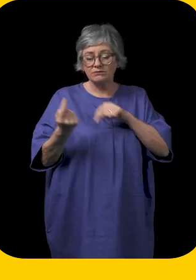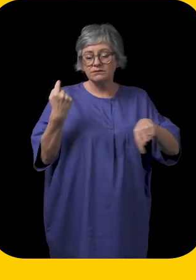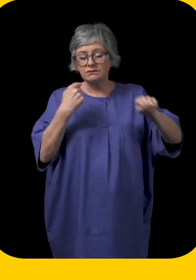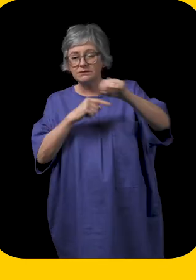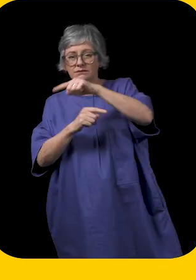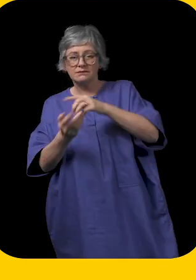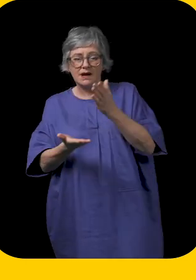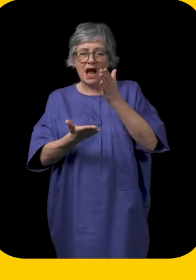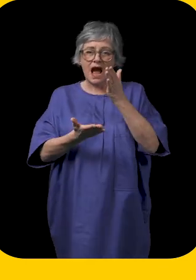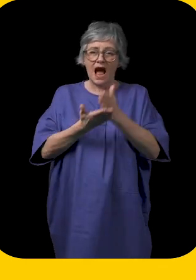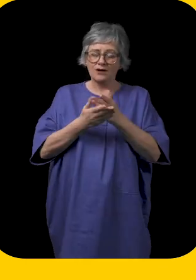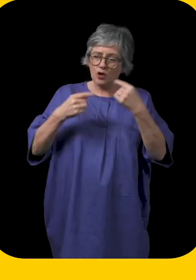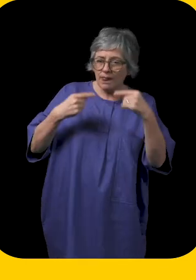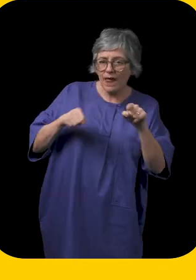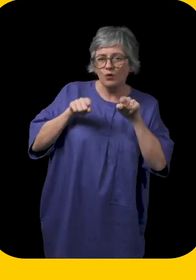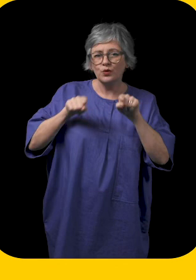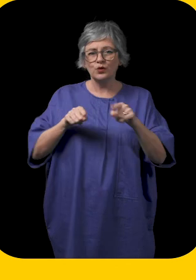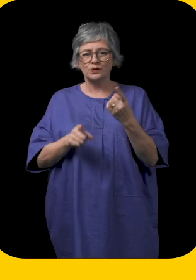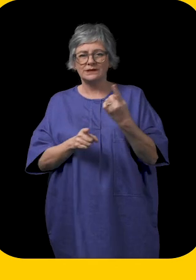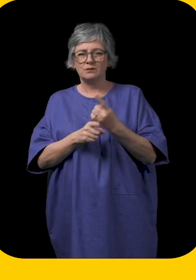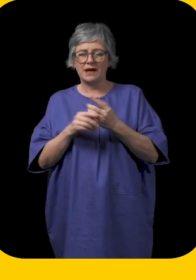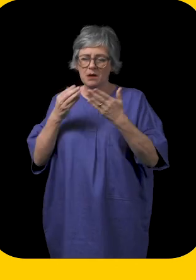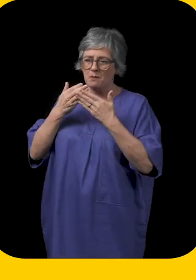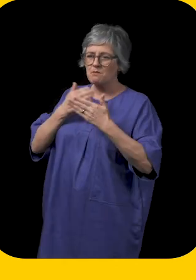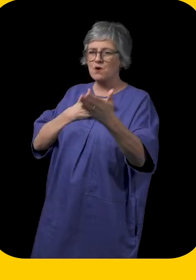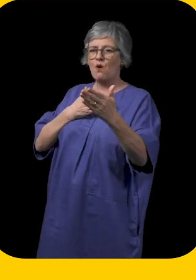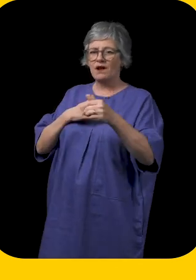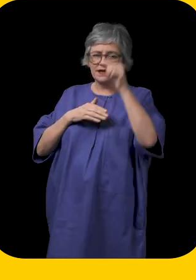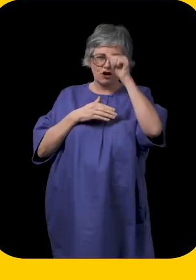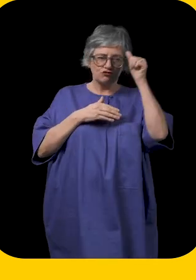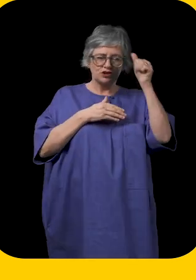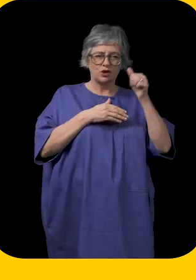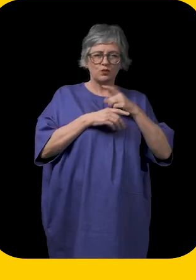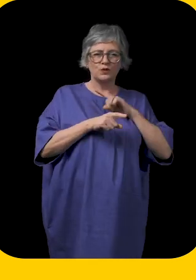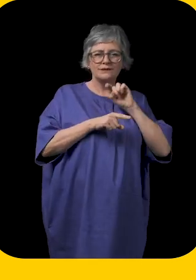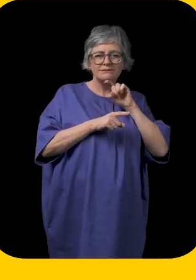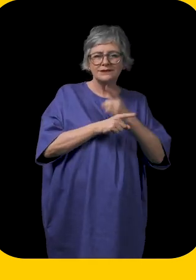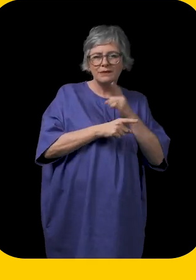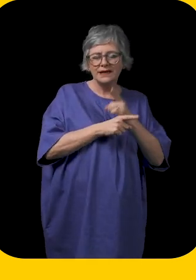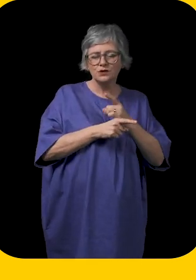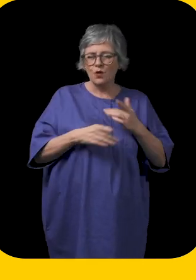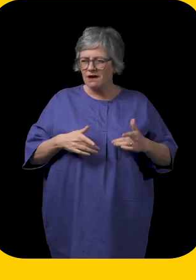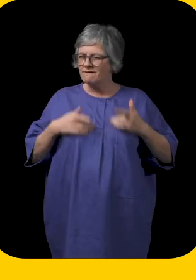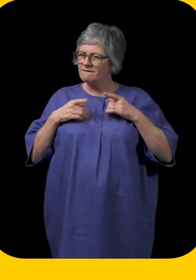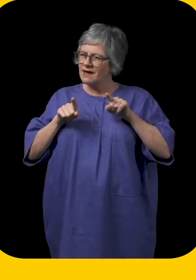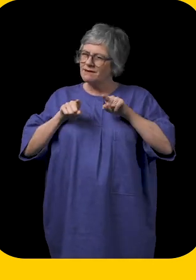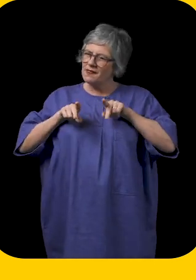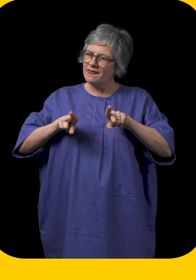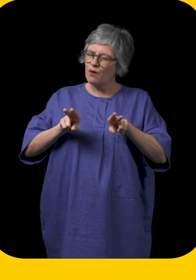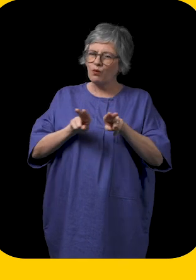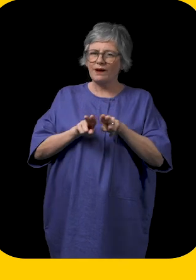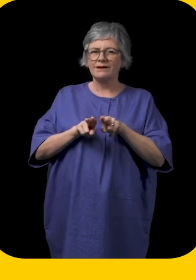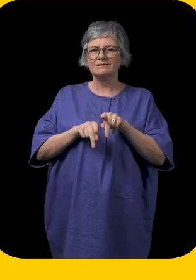in certain circles, people will actually allow you to speak more than a Christian would speak. So you do feel that way.